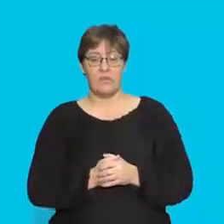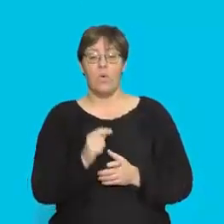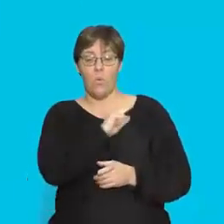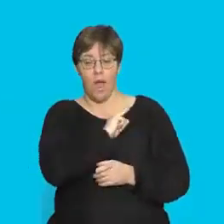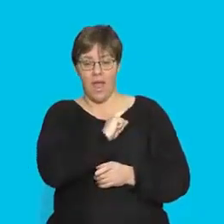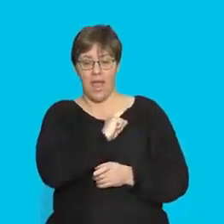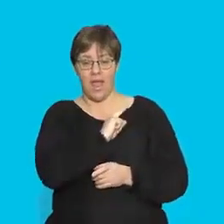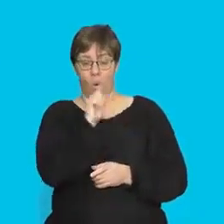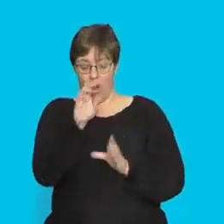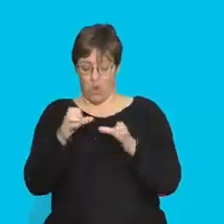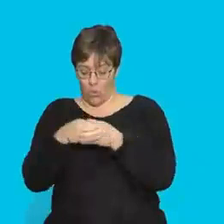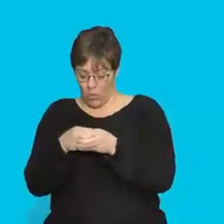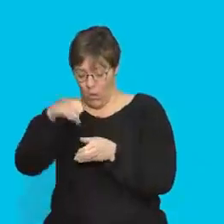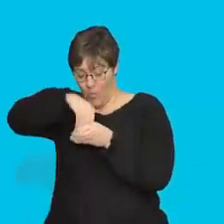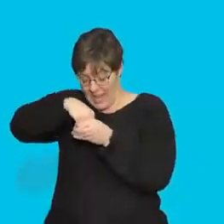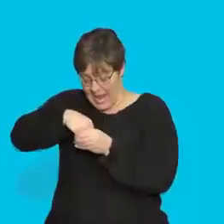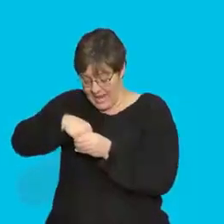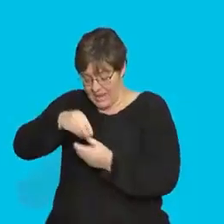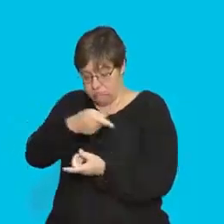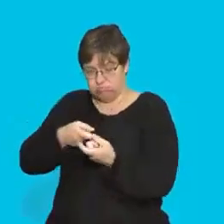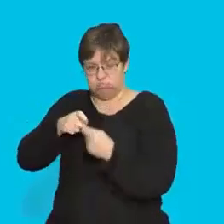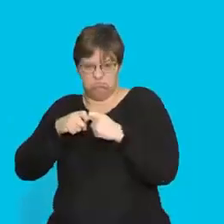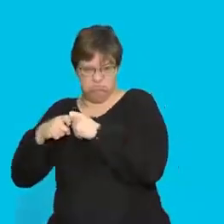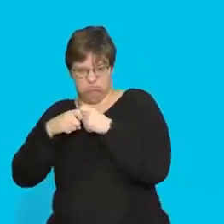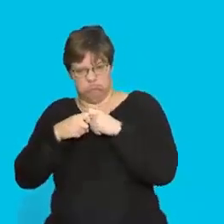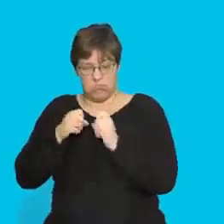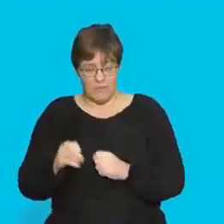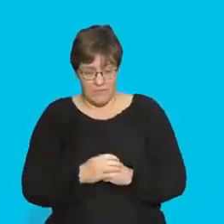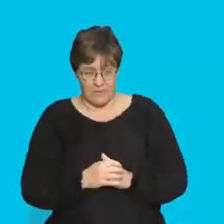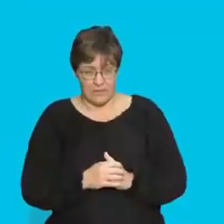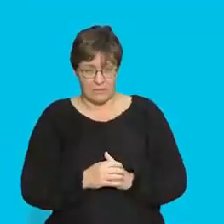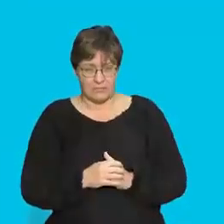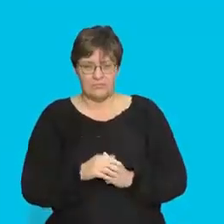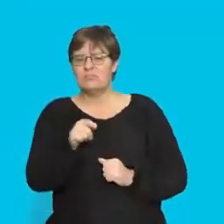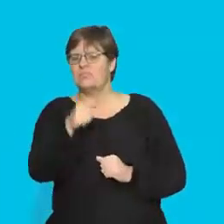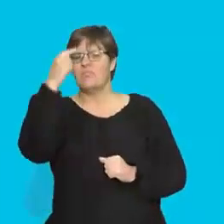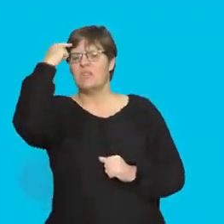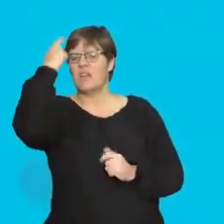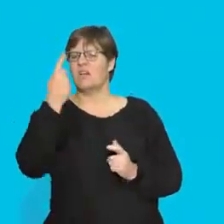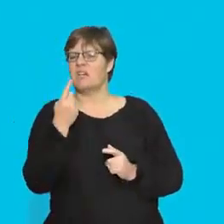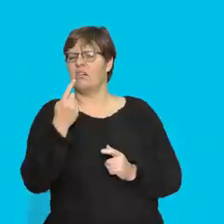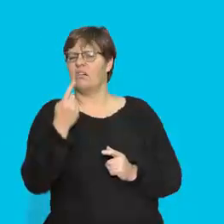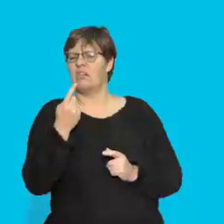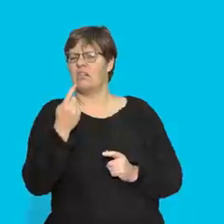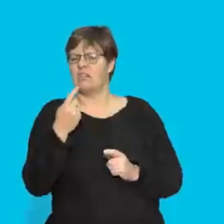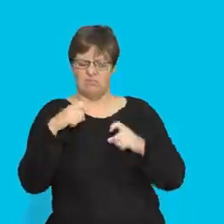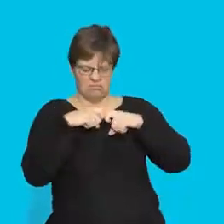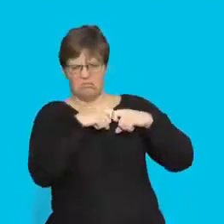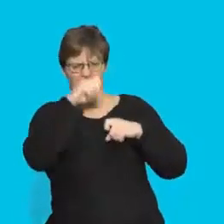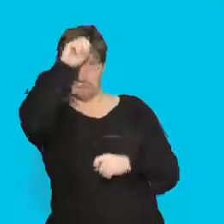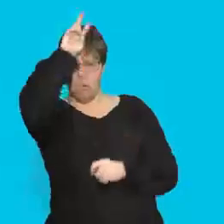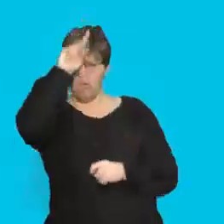competition, competition within one species. Now, although the question didn't ask you, what do you